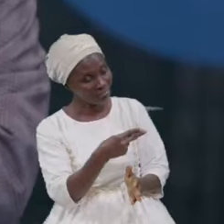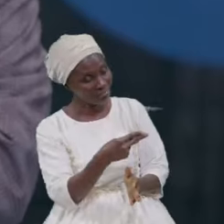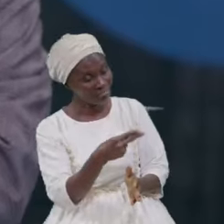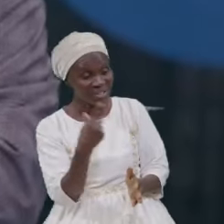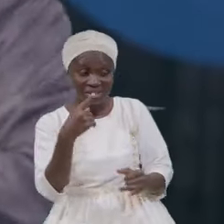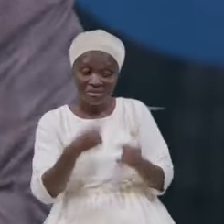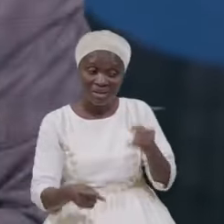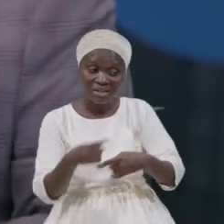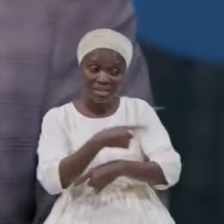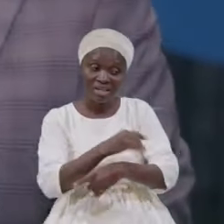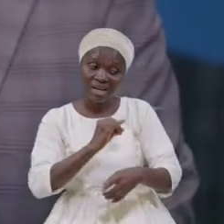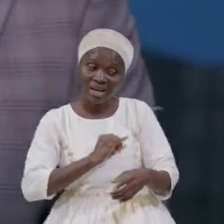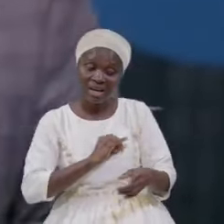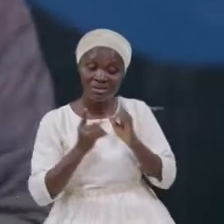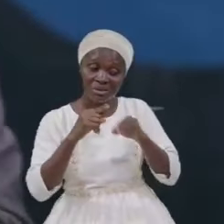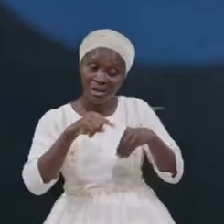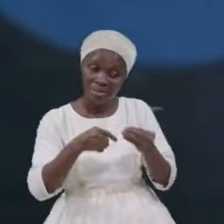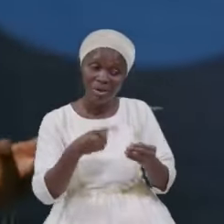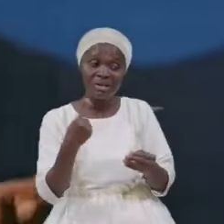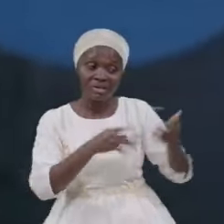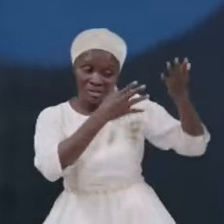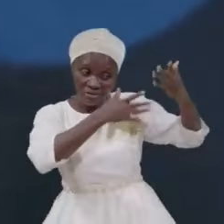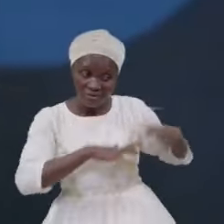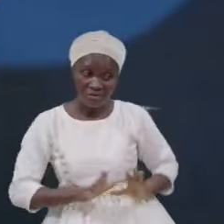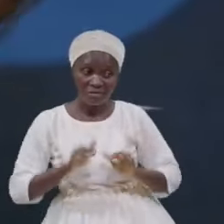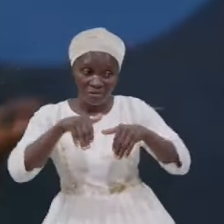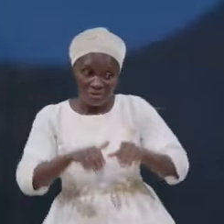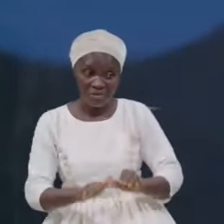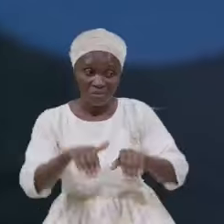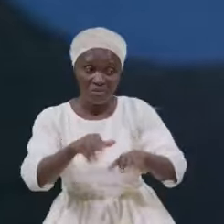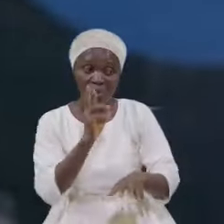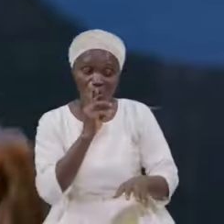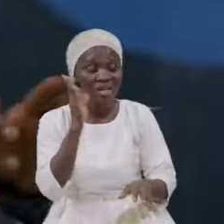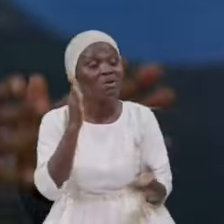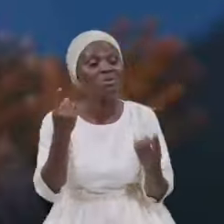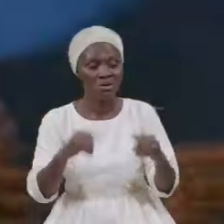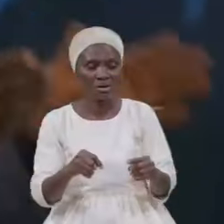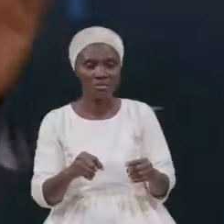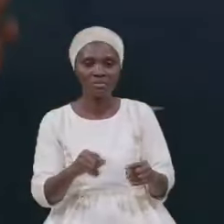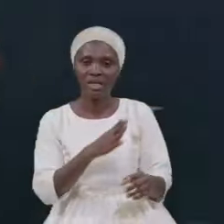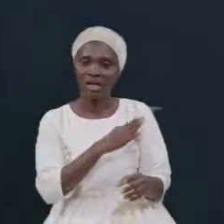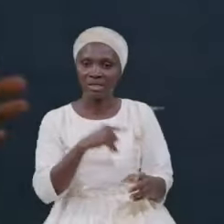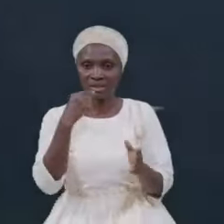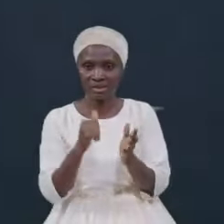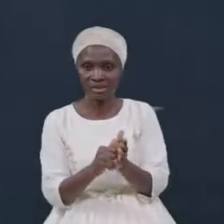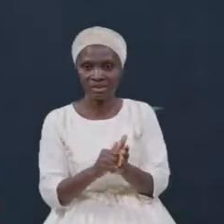come. And they were saying, flood? Have you seen rain before? They had never seen rain. And that